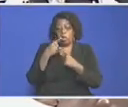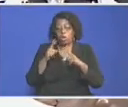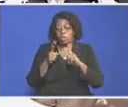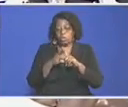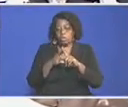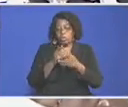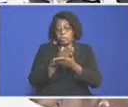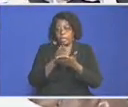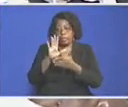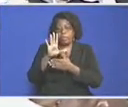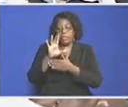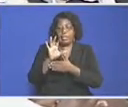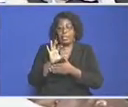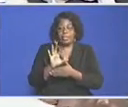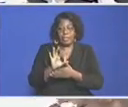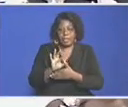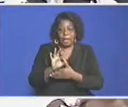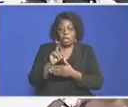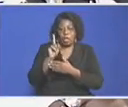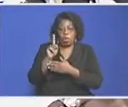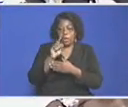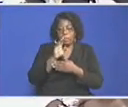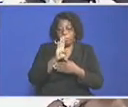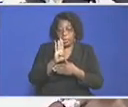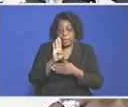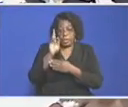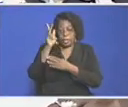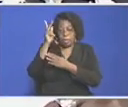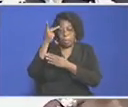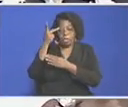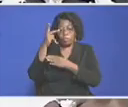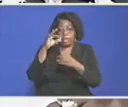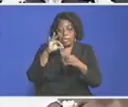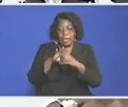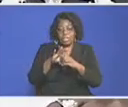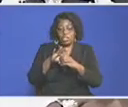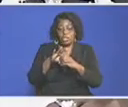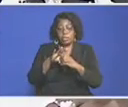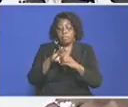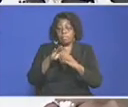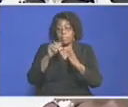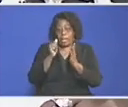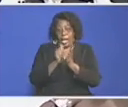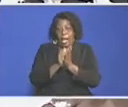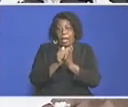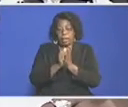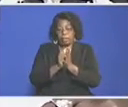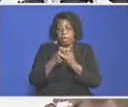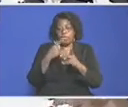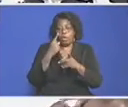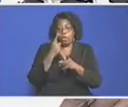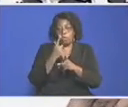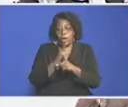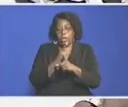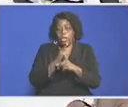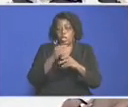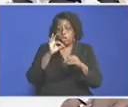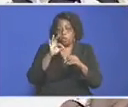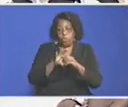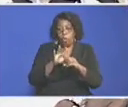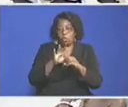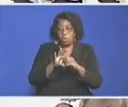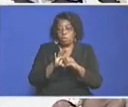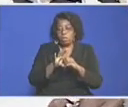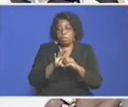with Section 59(1)(b) of the Parliamentary Elections Act, the presiding officer writes the voters' numbers on the